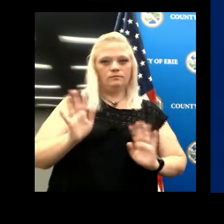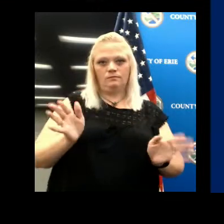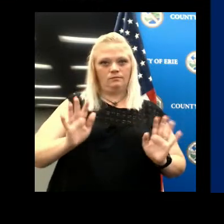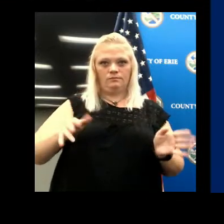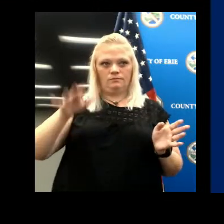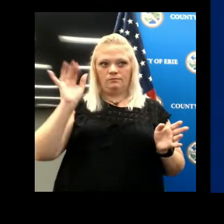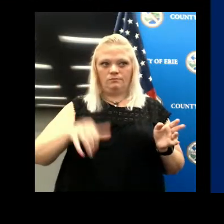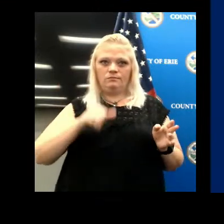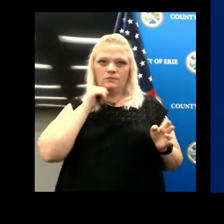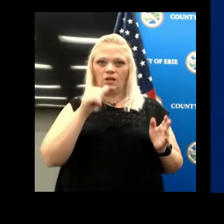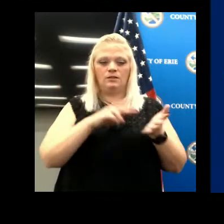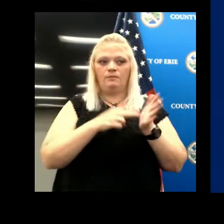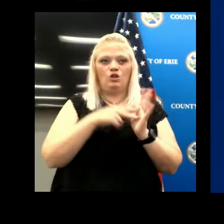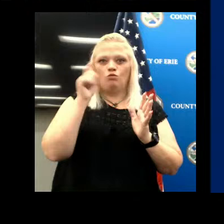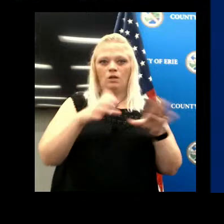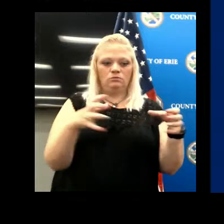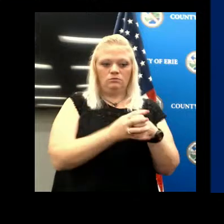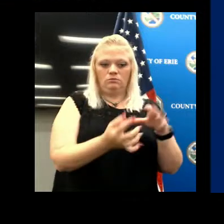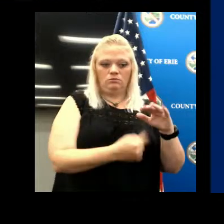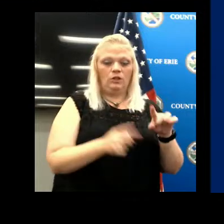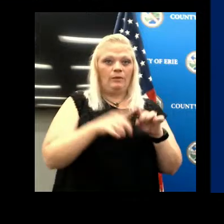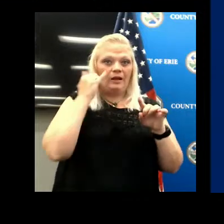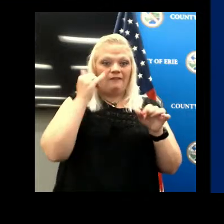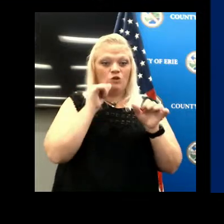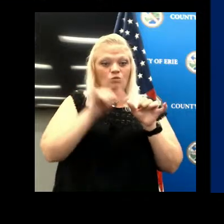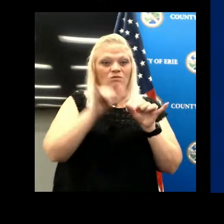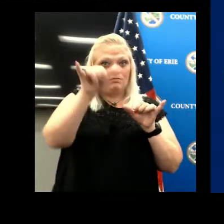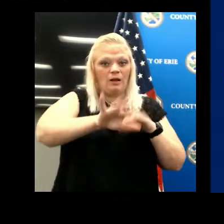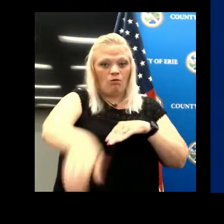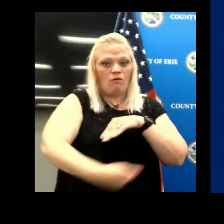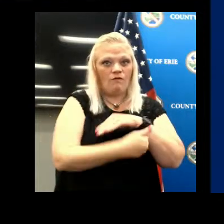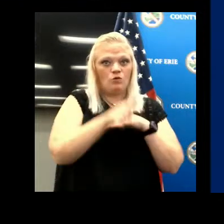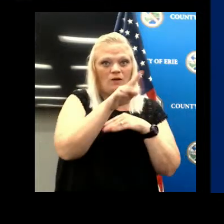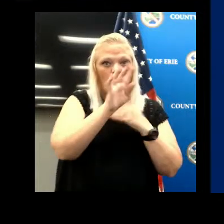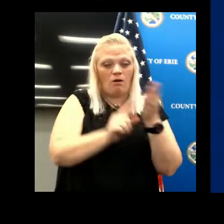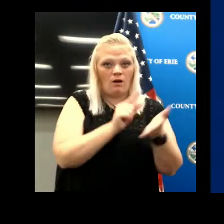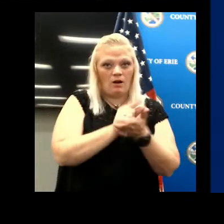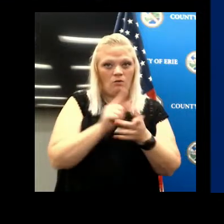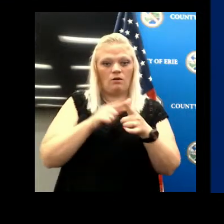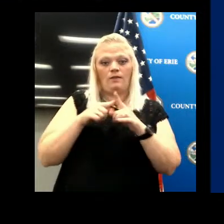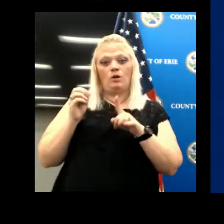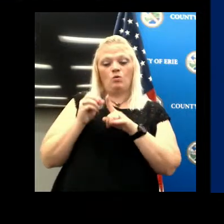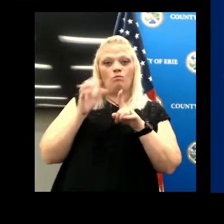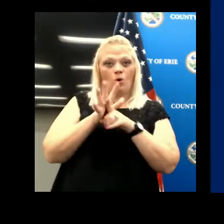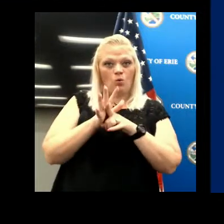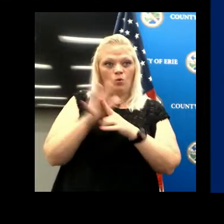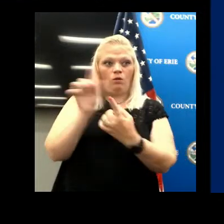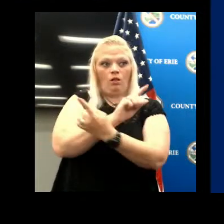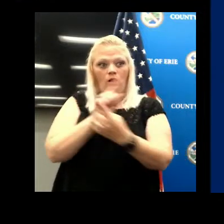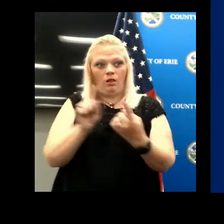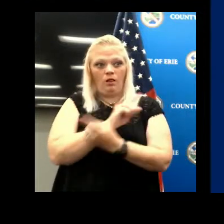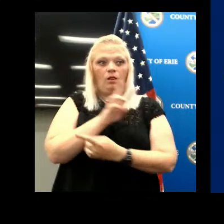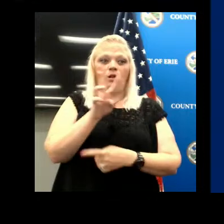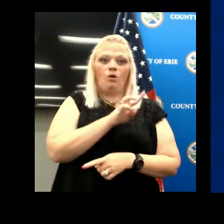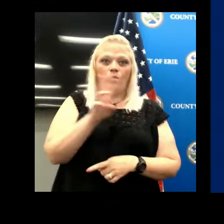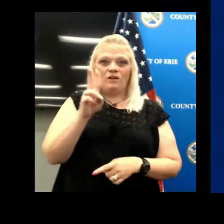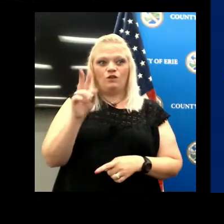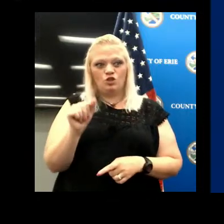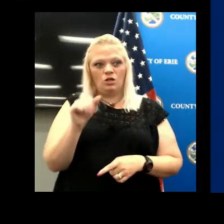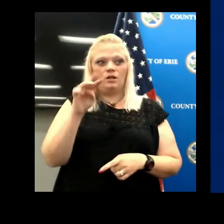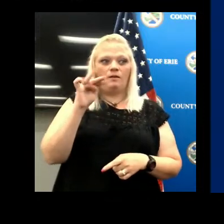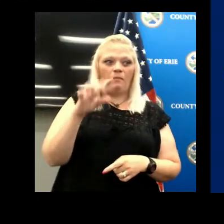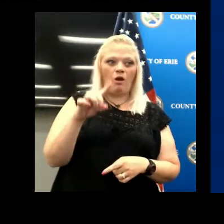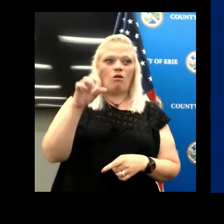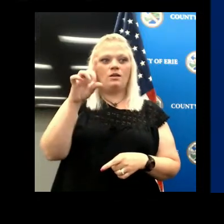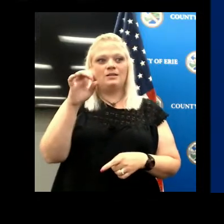be subject to the quarantine. But if you stayed for more than 24 hours in Ohio and you expose yourself to others, like West Virginia, Maryland, Delaware, and all the